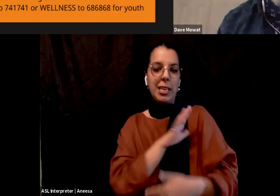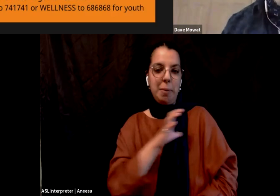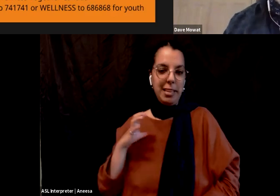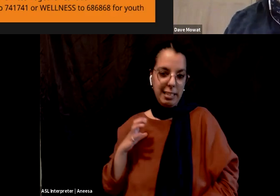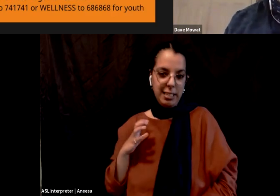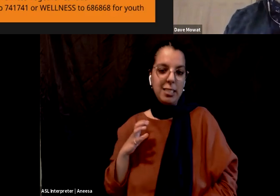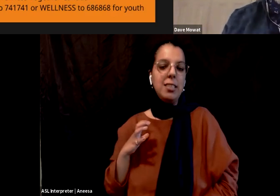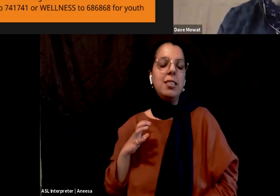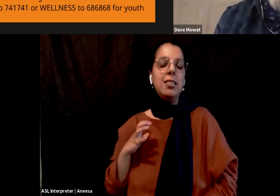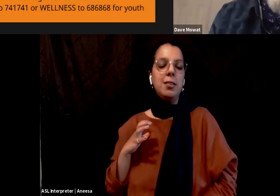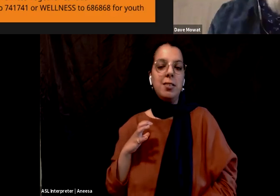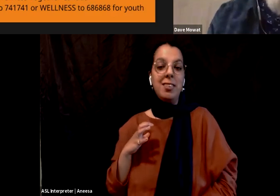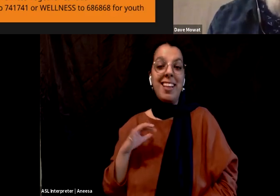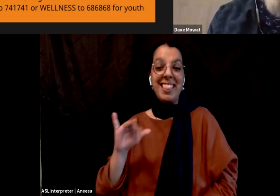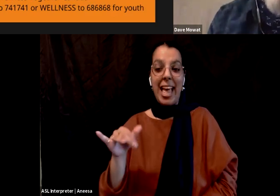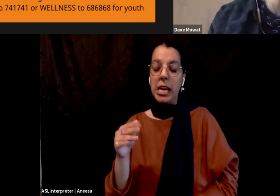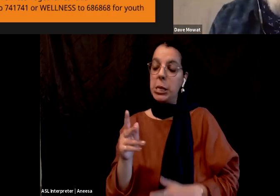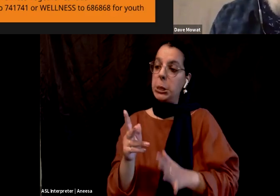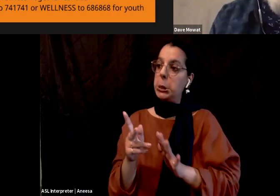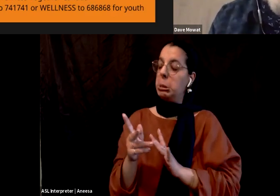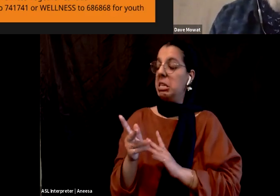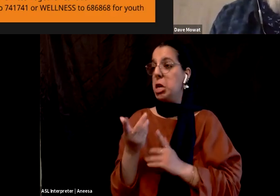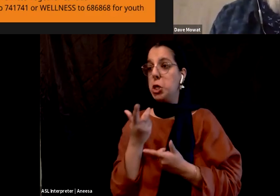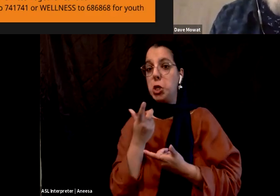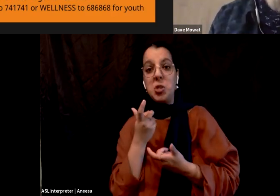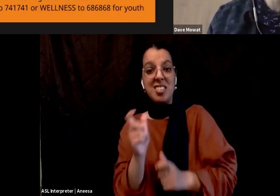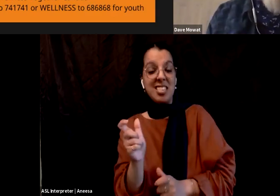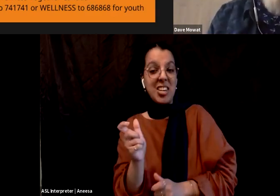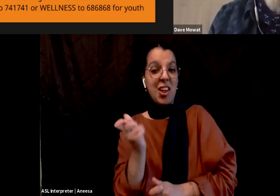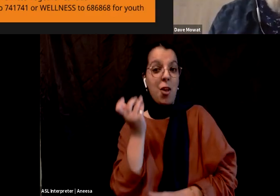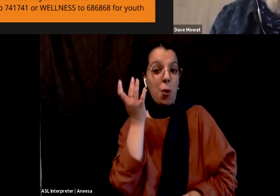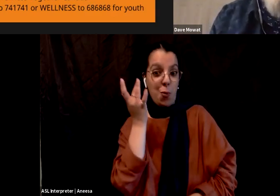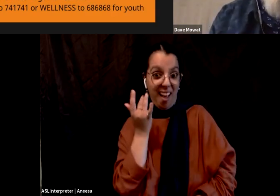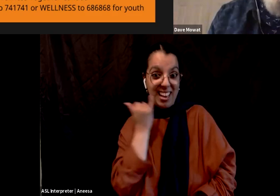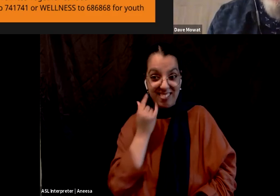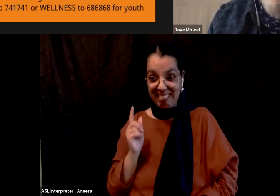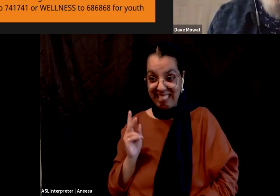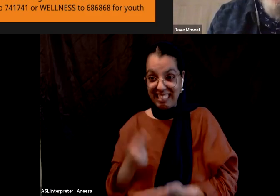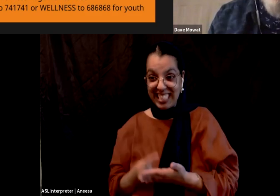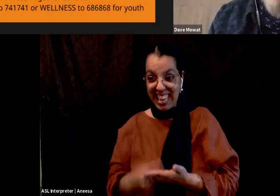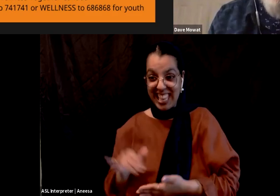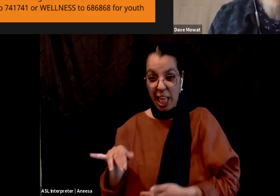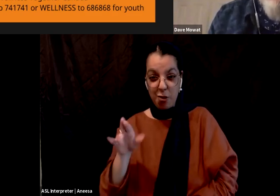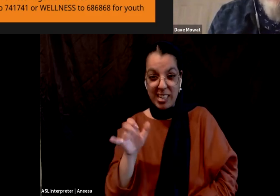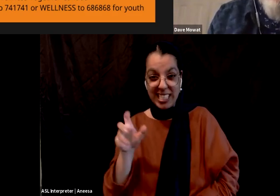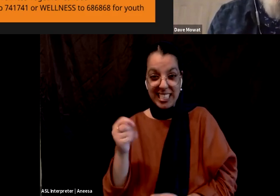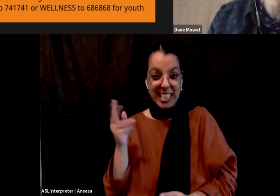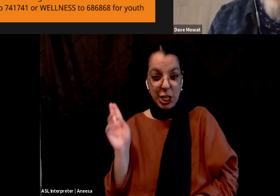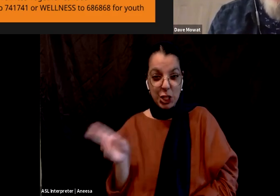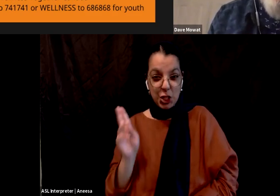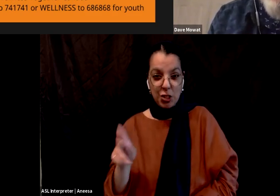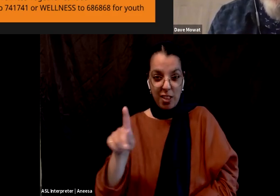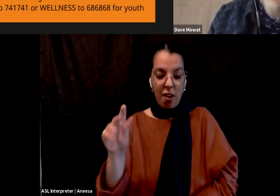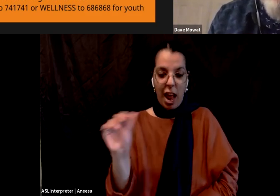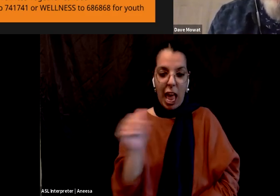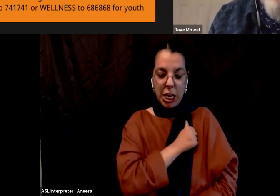interesting position to be in when you start to discuss these sort of things, these racist attitudes that were